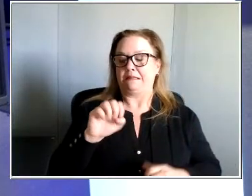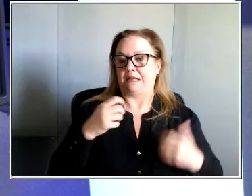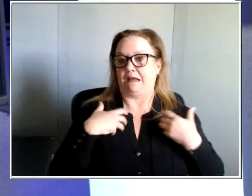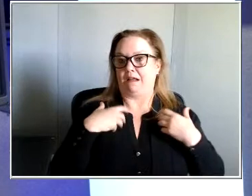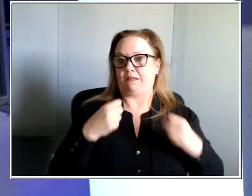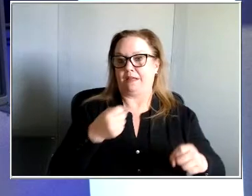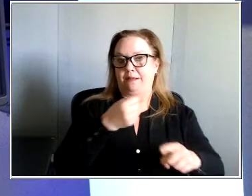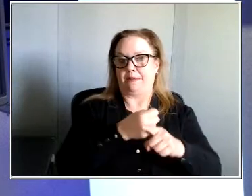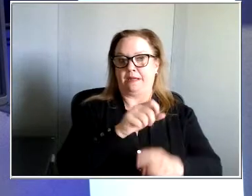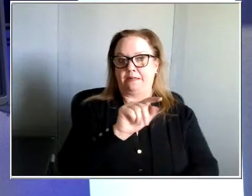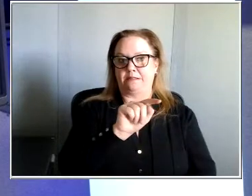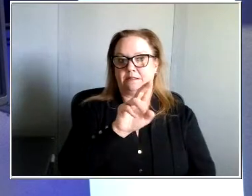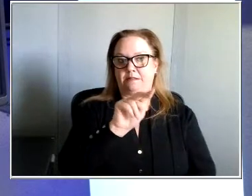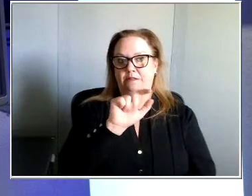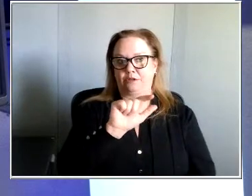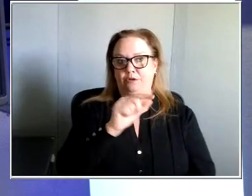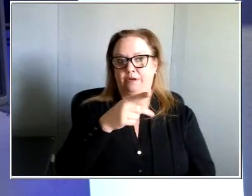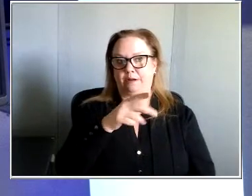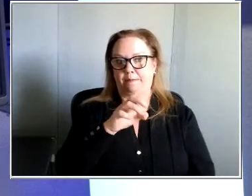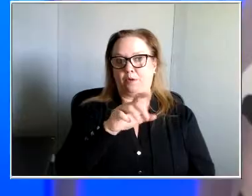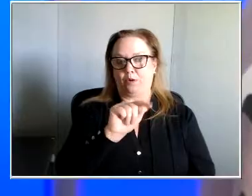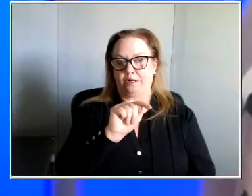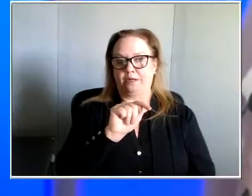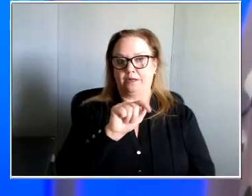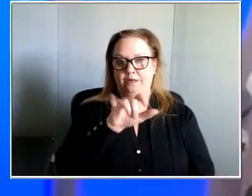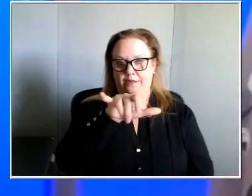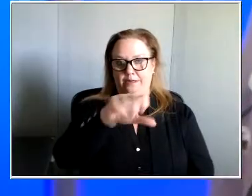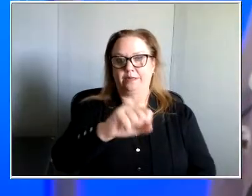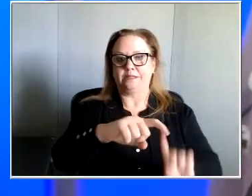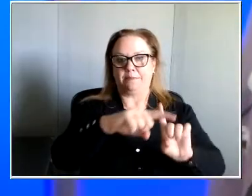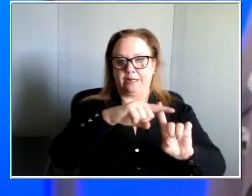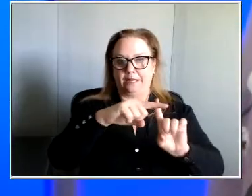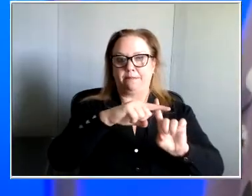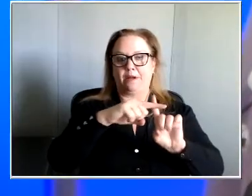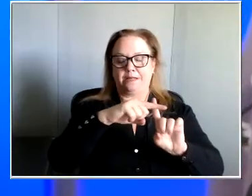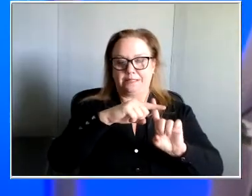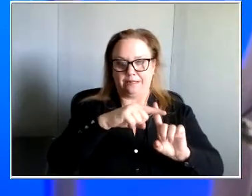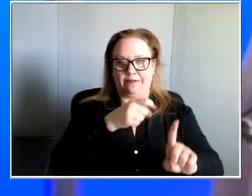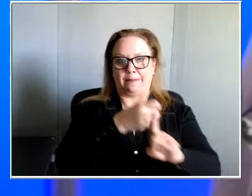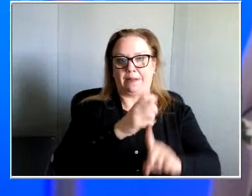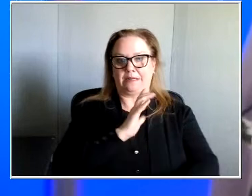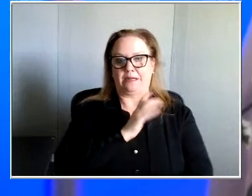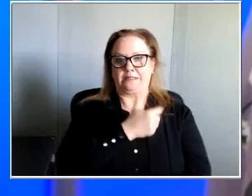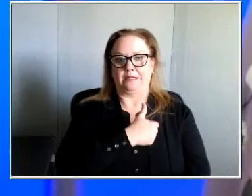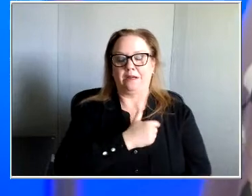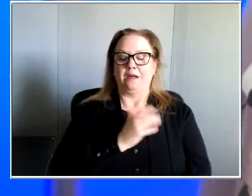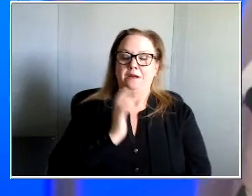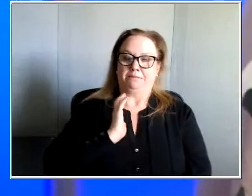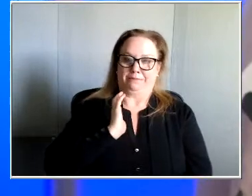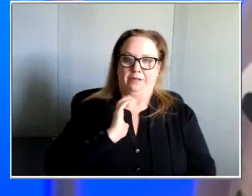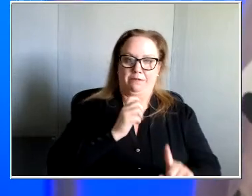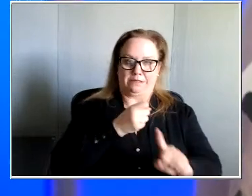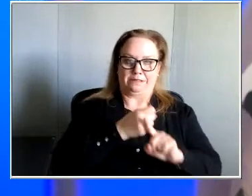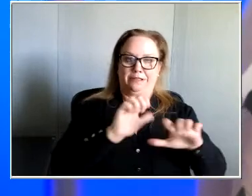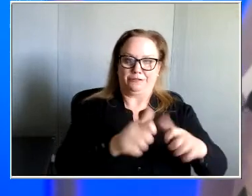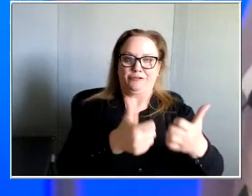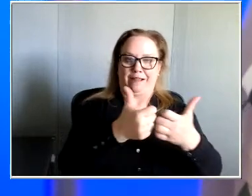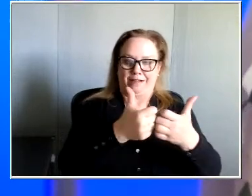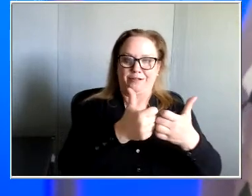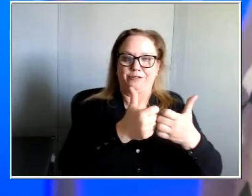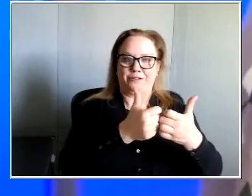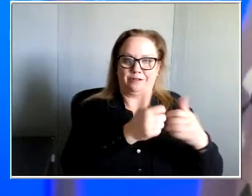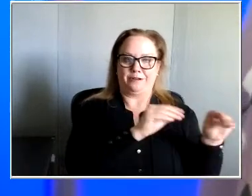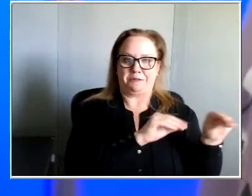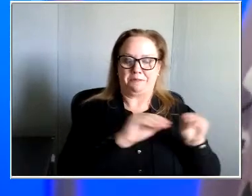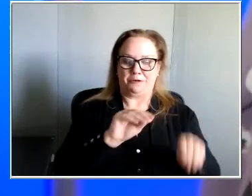Point? Yes, that's really been a positive impact to us. Initially it was difficult, like everyone was moving to Zoom